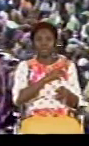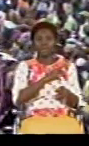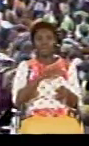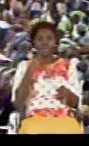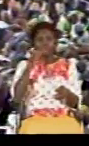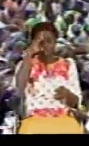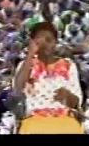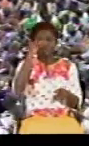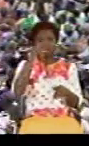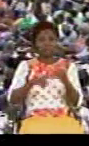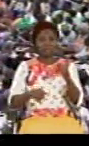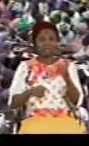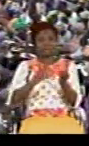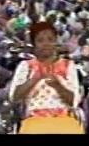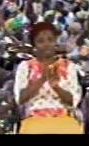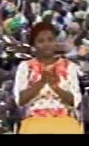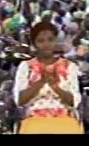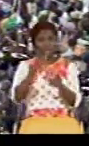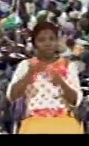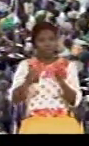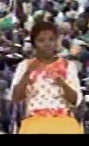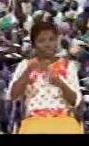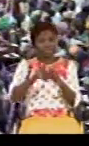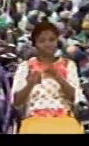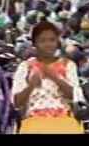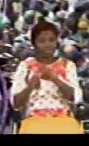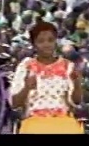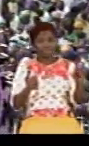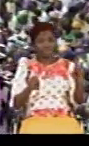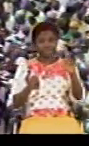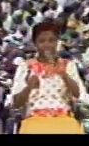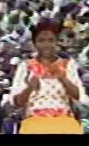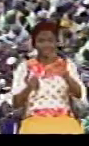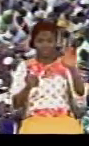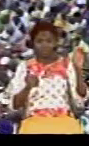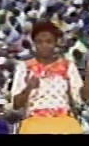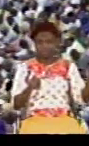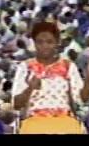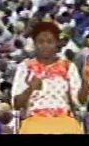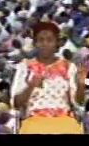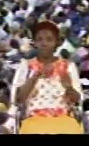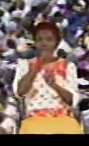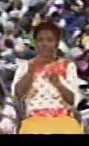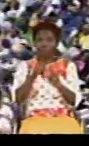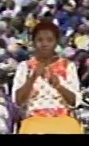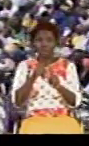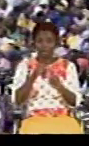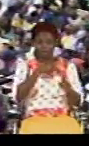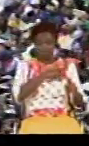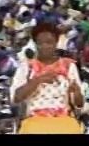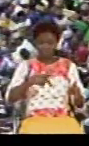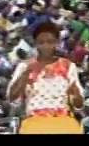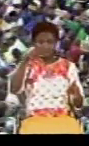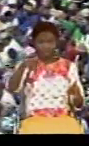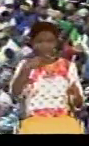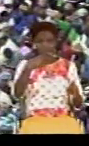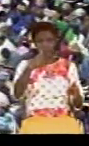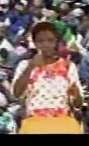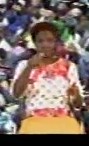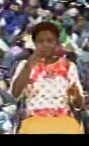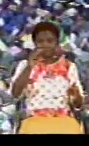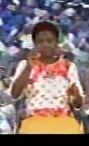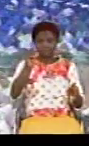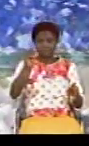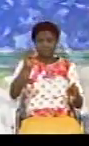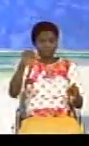verse 34, it says, and when Pharaoh saw that the rain and the hail